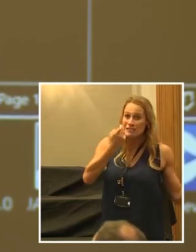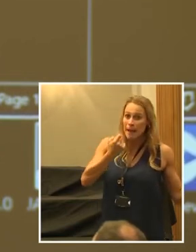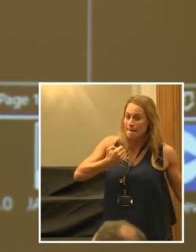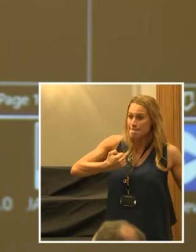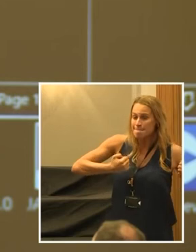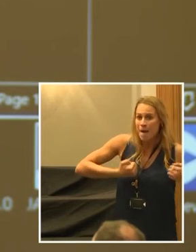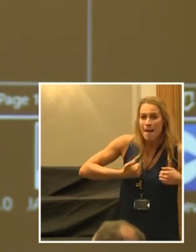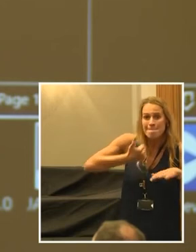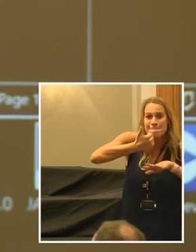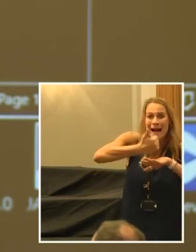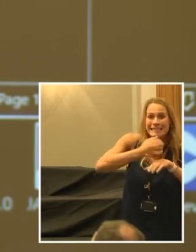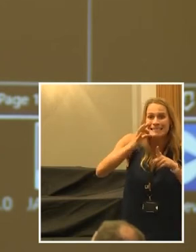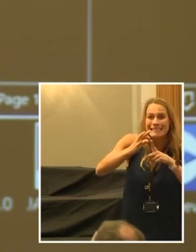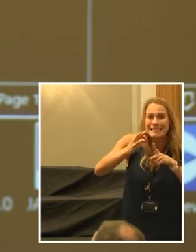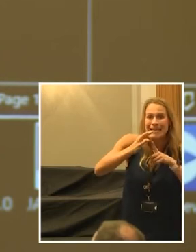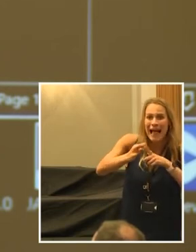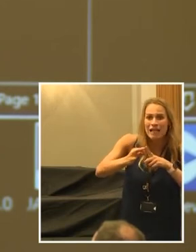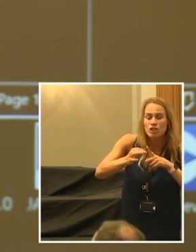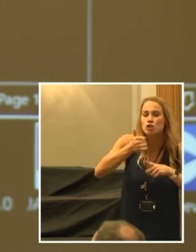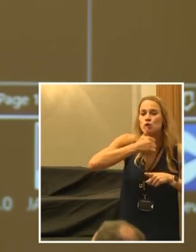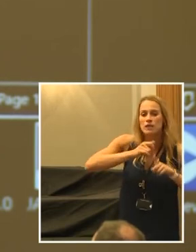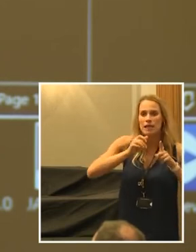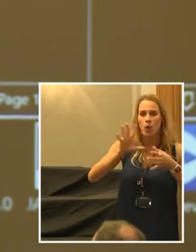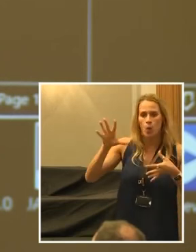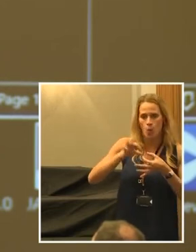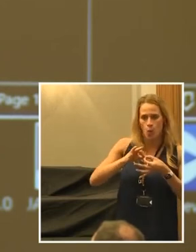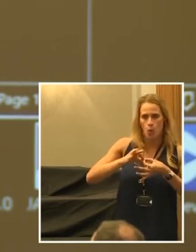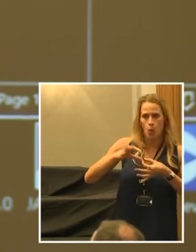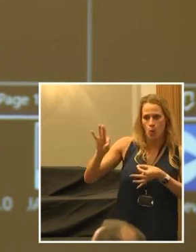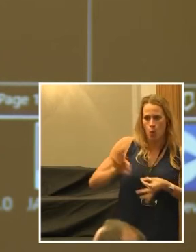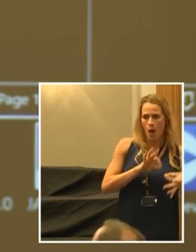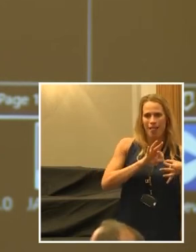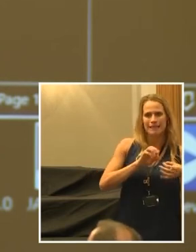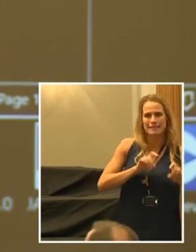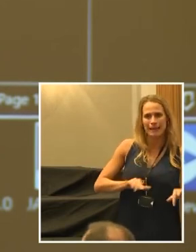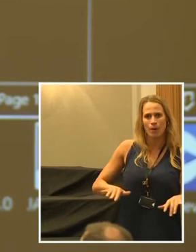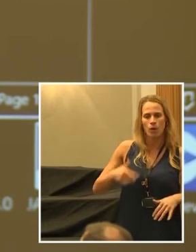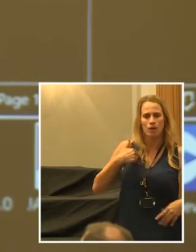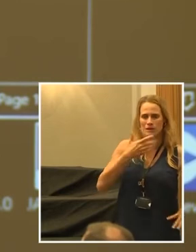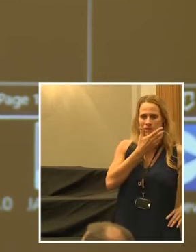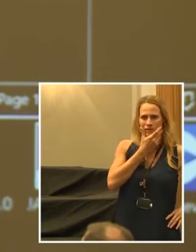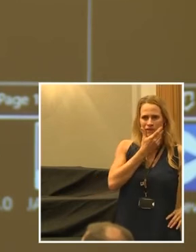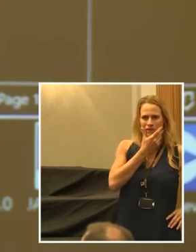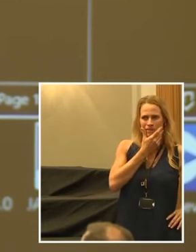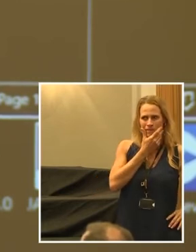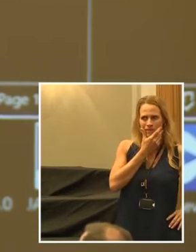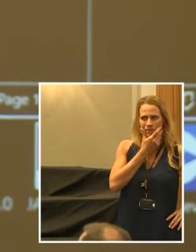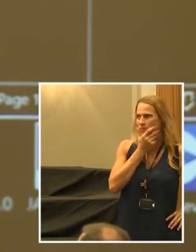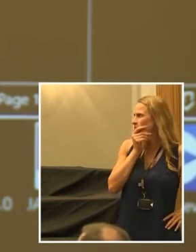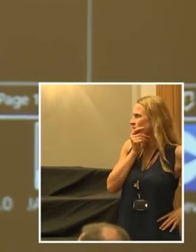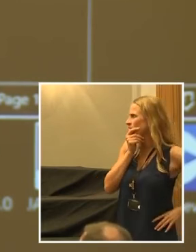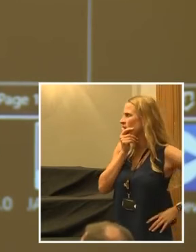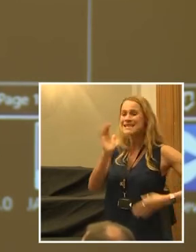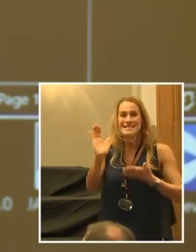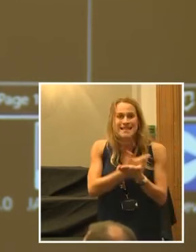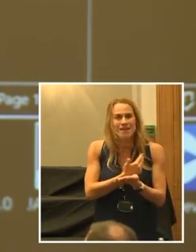my headphones in, which are wireless. A wireless keyboard, and it was spoken to me. I'm actually safer doing my banking than sighted people. Yes,